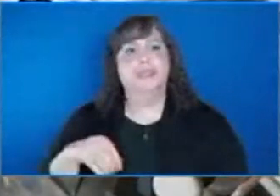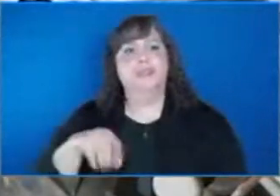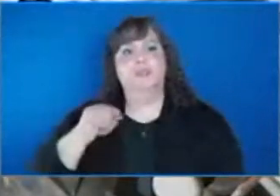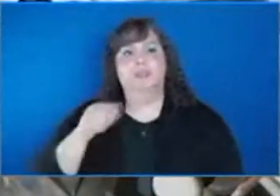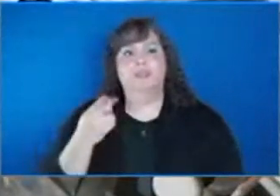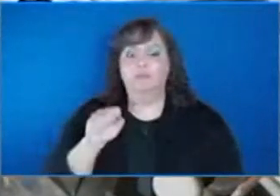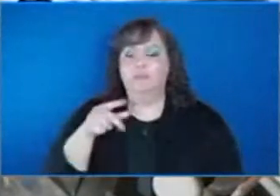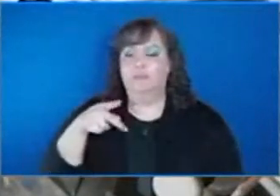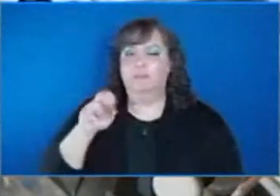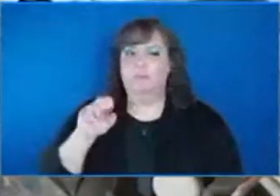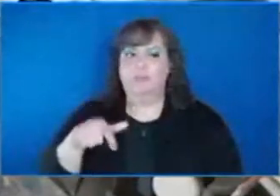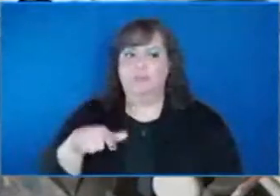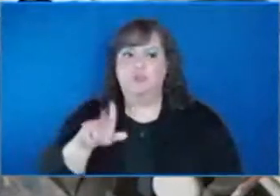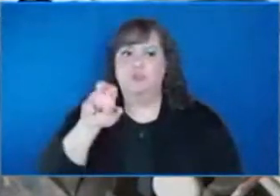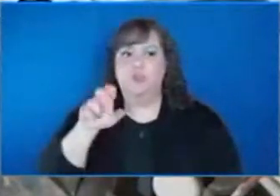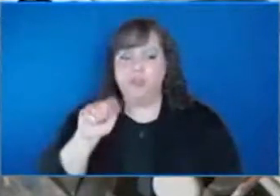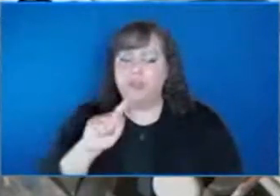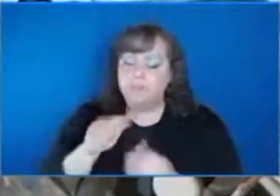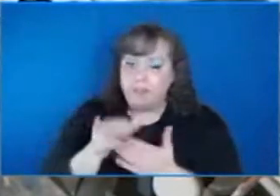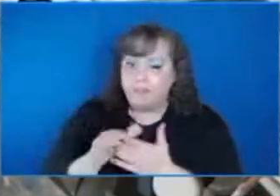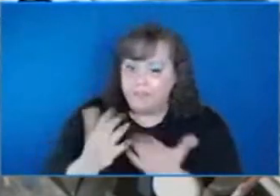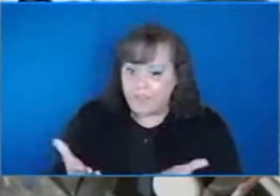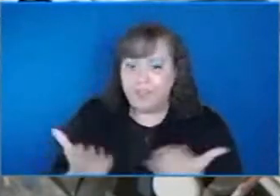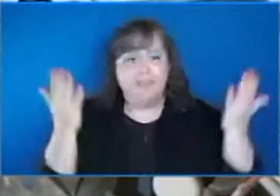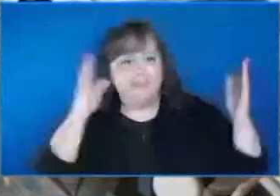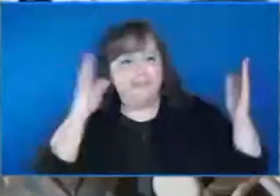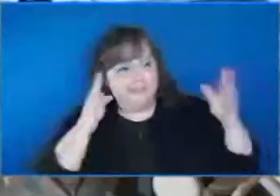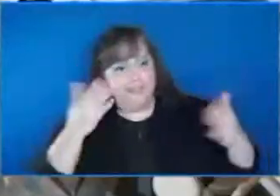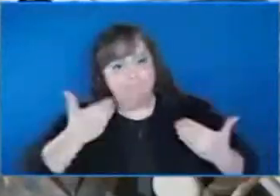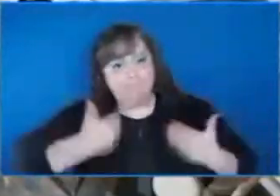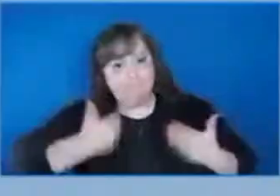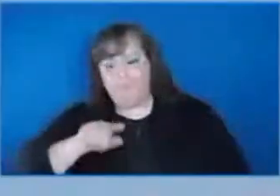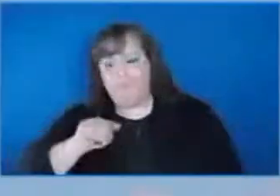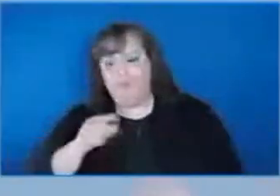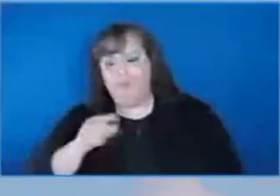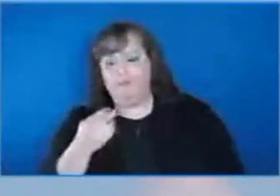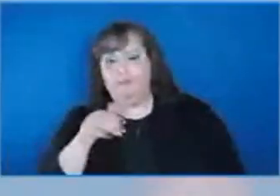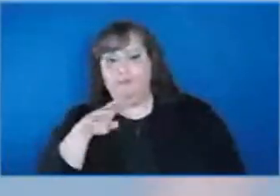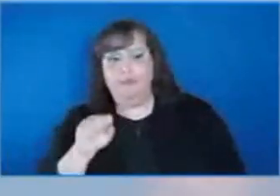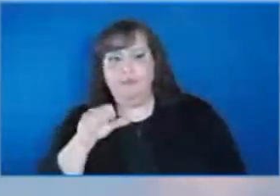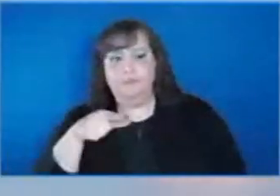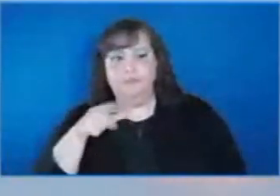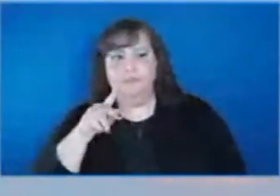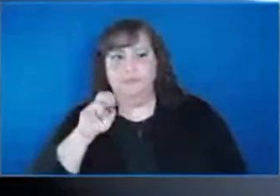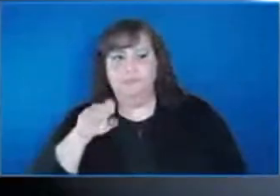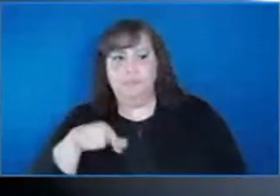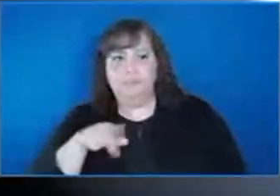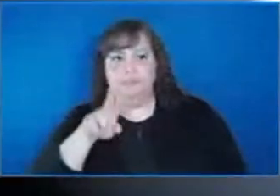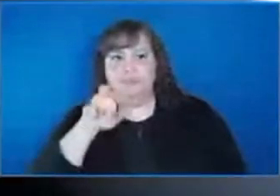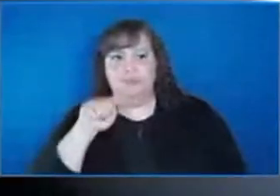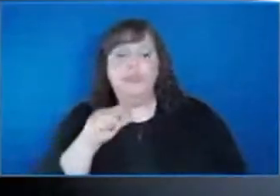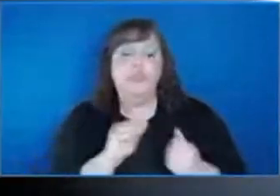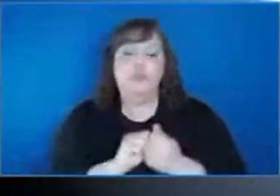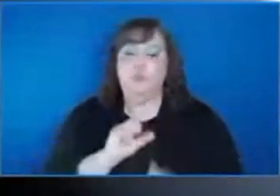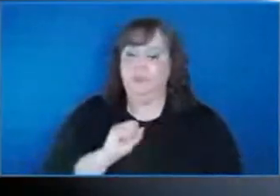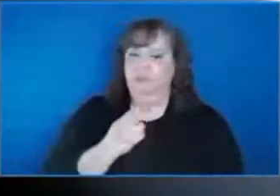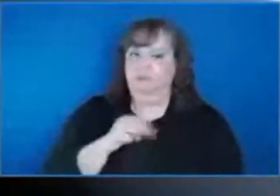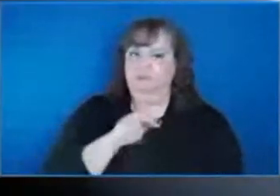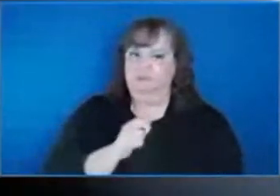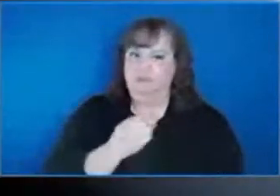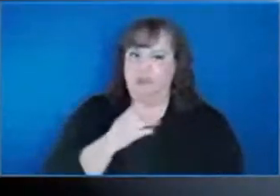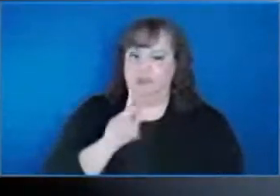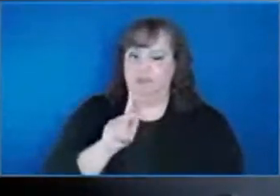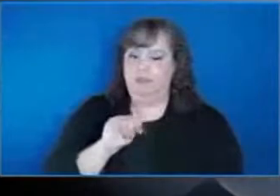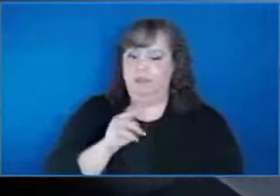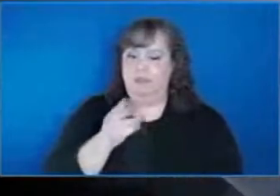station. Today we're going to talk about a very cool new NASA mission. It's called DART. Can you tell us and tell me a little bit more about